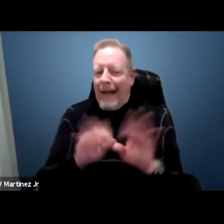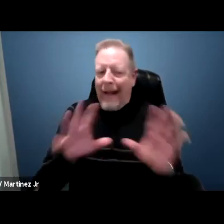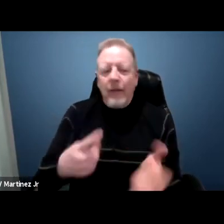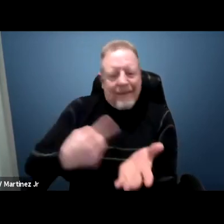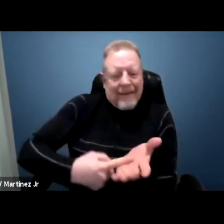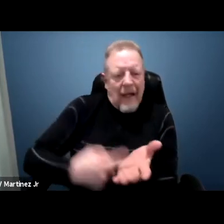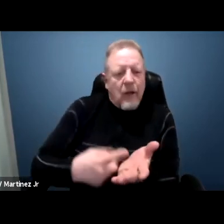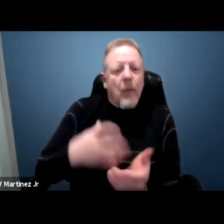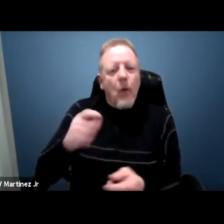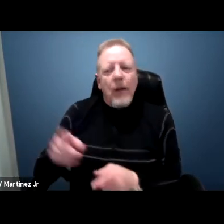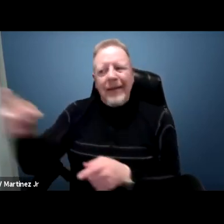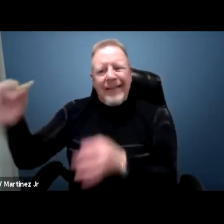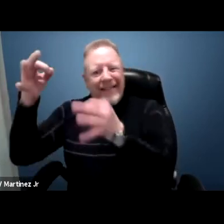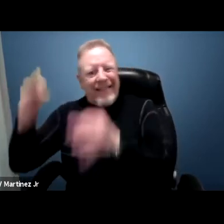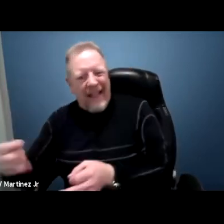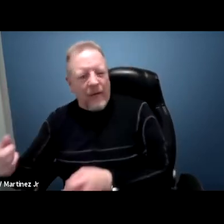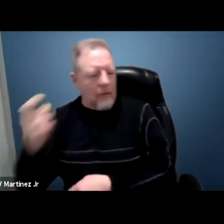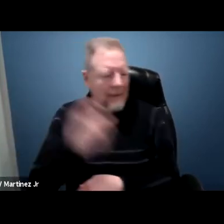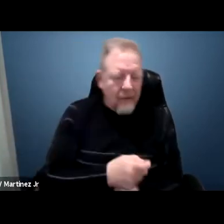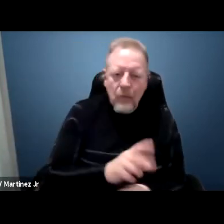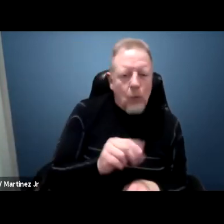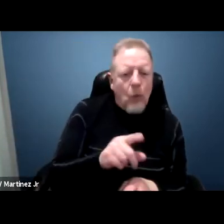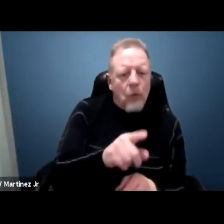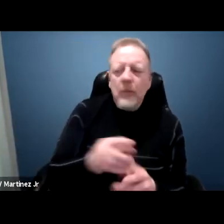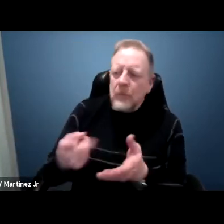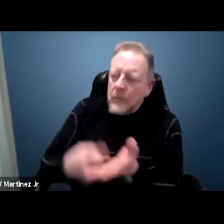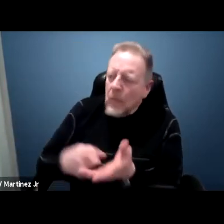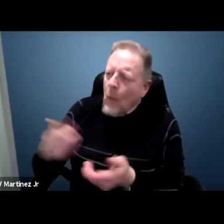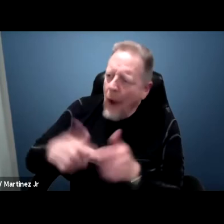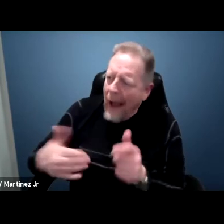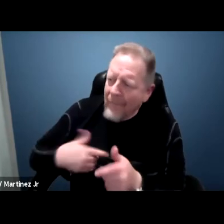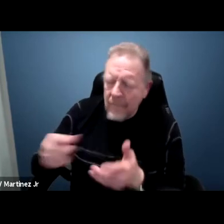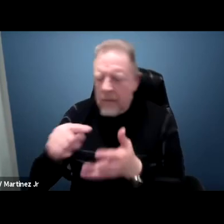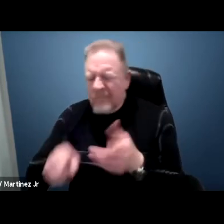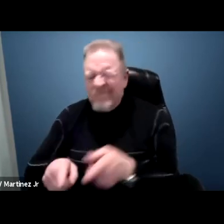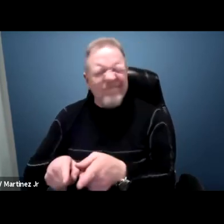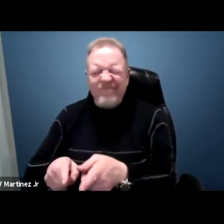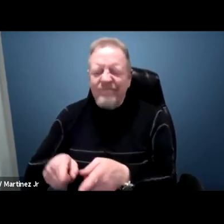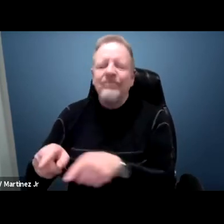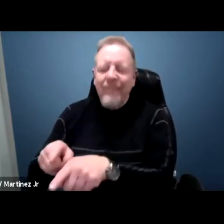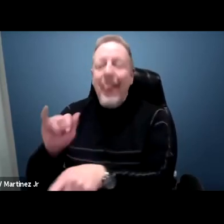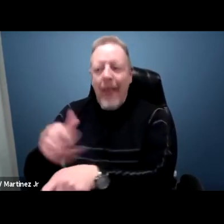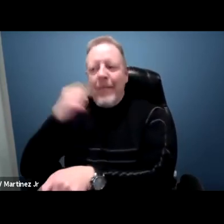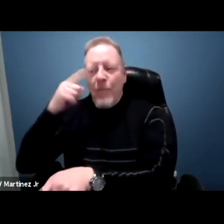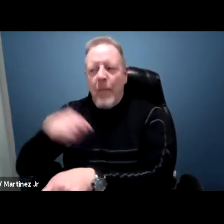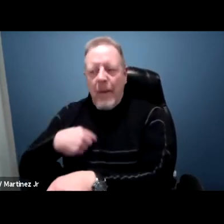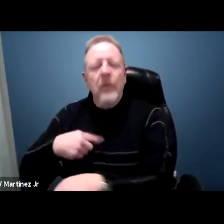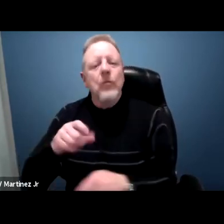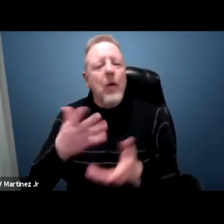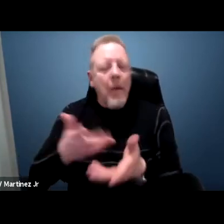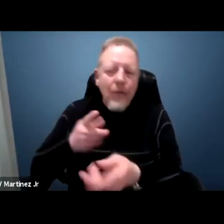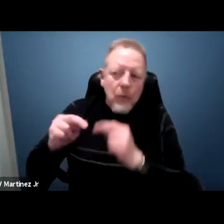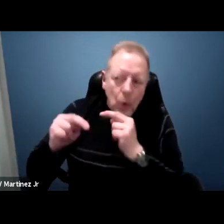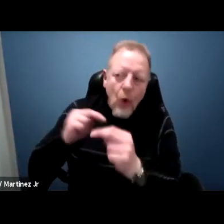discussion about what is the best way to work this out. It might take several discussions with your employer before an